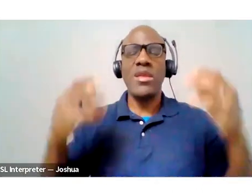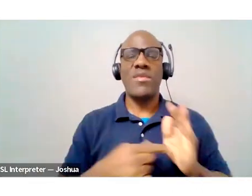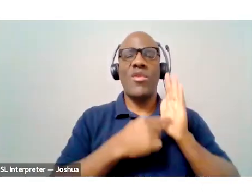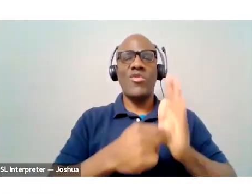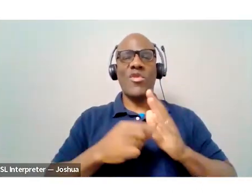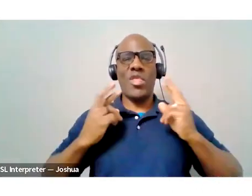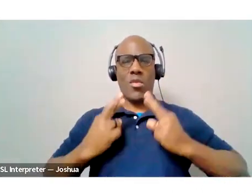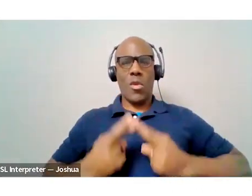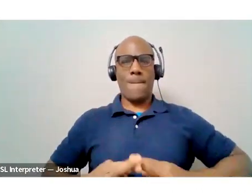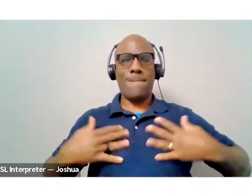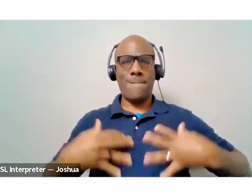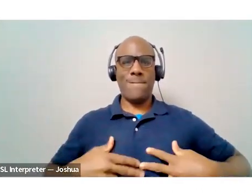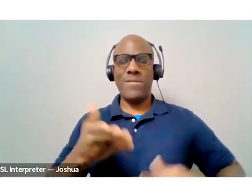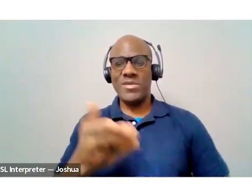here.